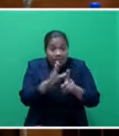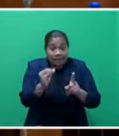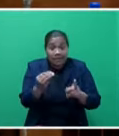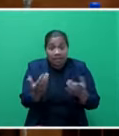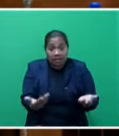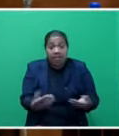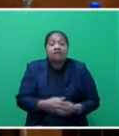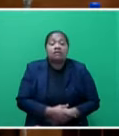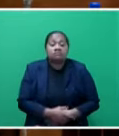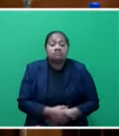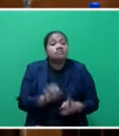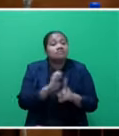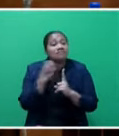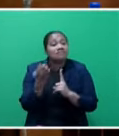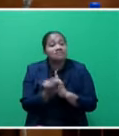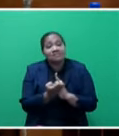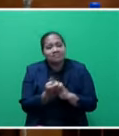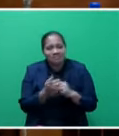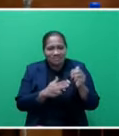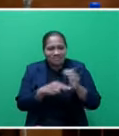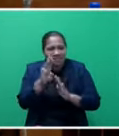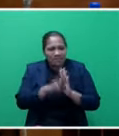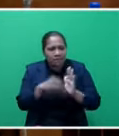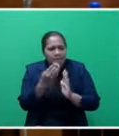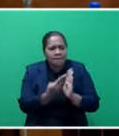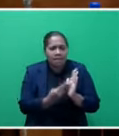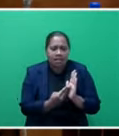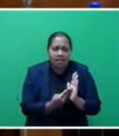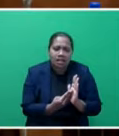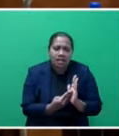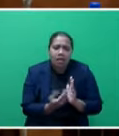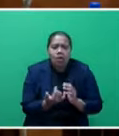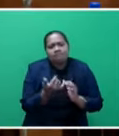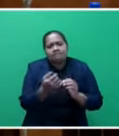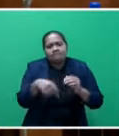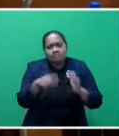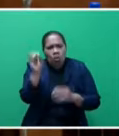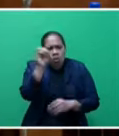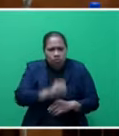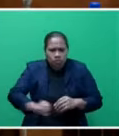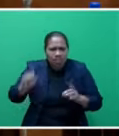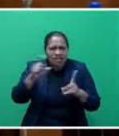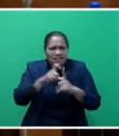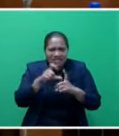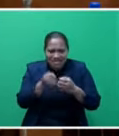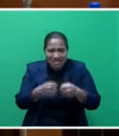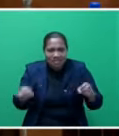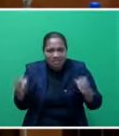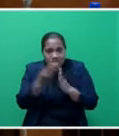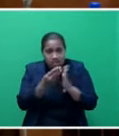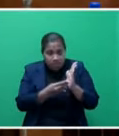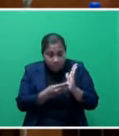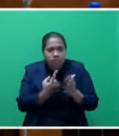the Environmental Management Bill and also the Depleting Substance Bill, which is the